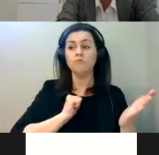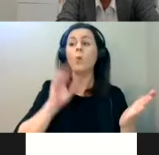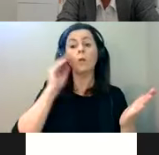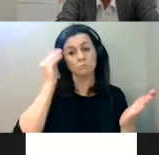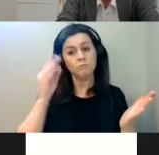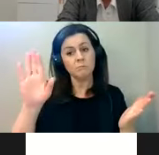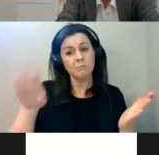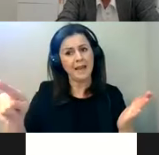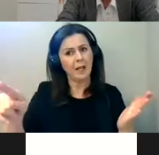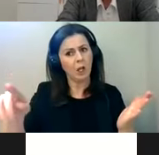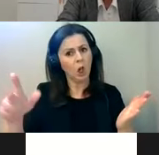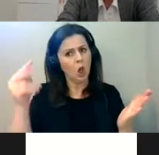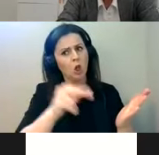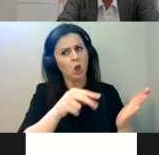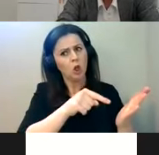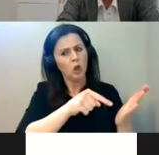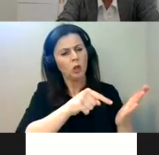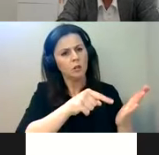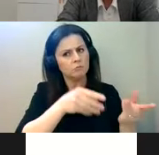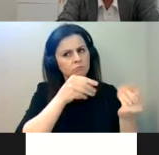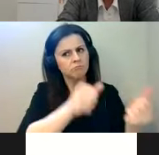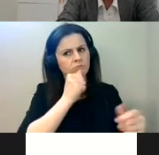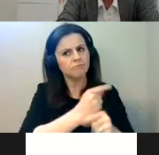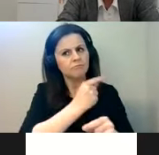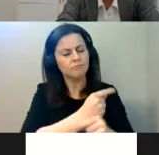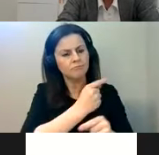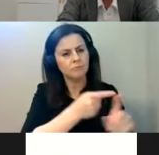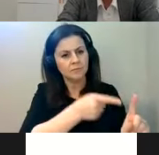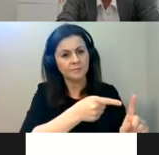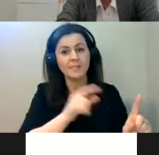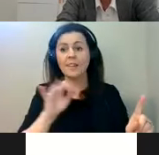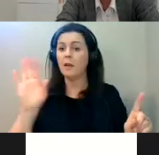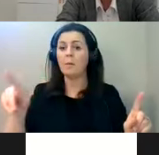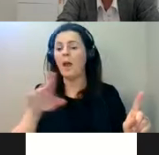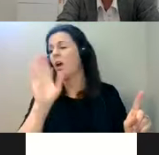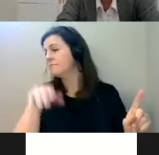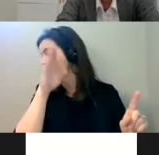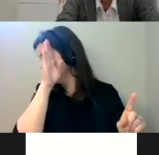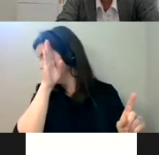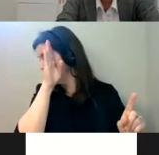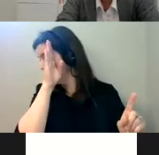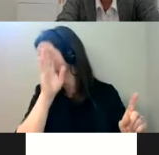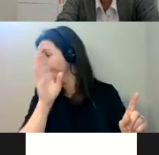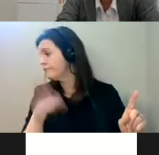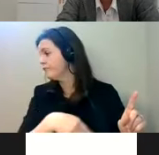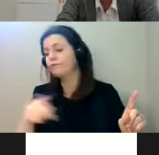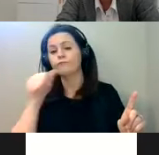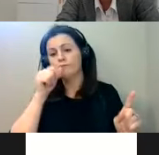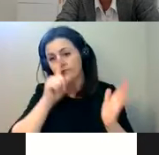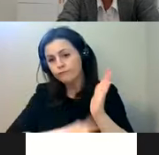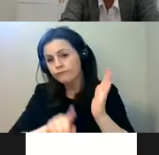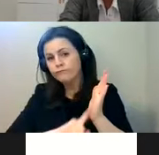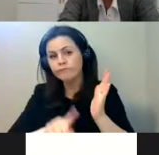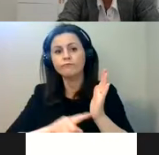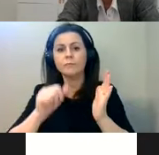issue. And if the situation is that the bank then decided to ignore my request to look out for the